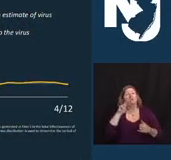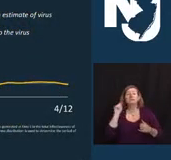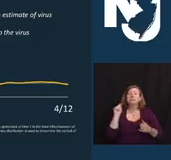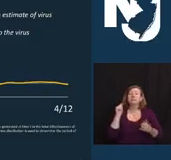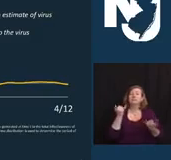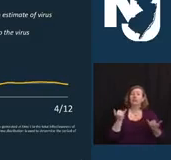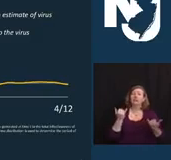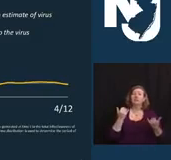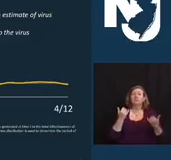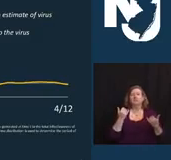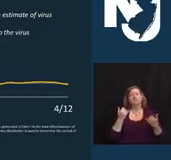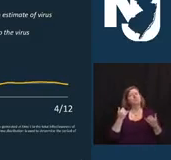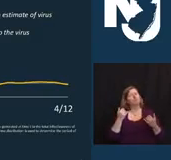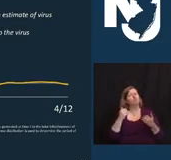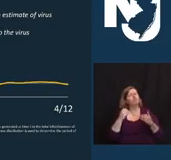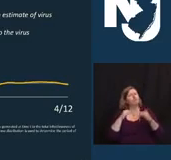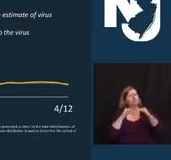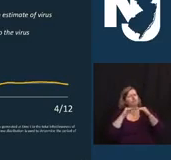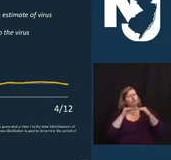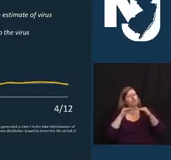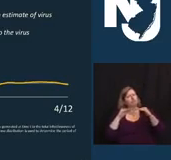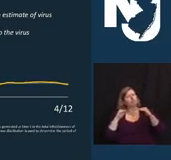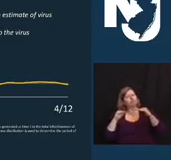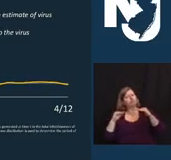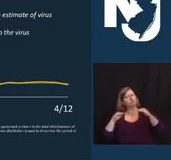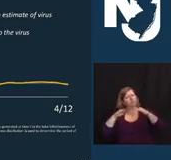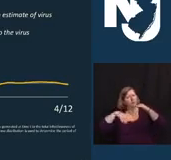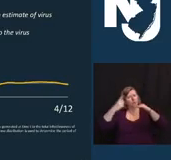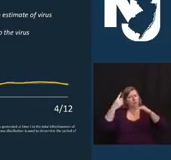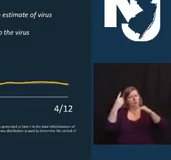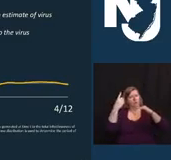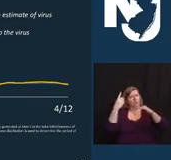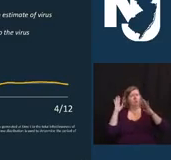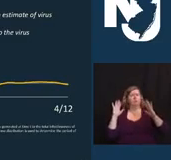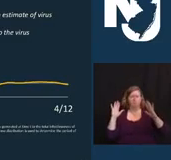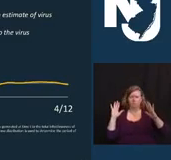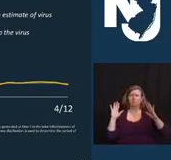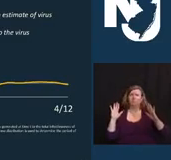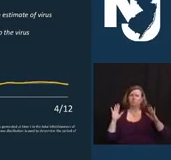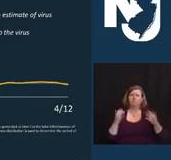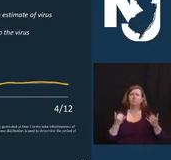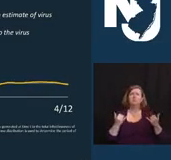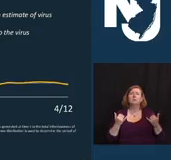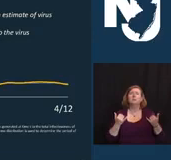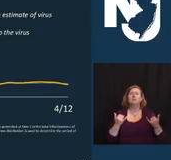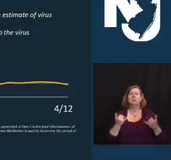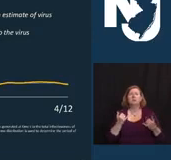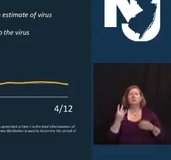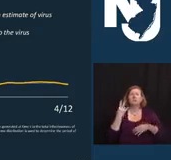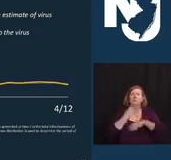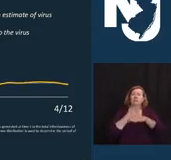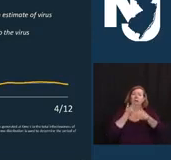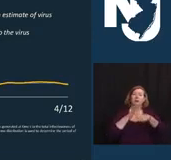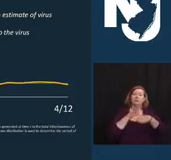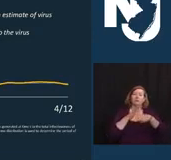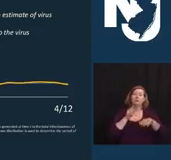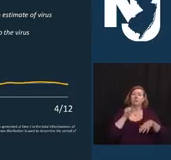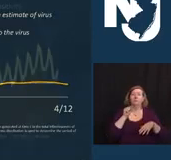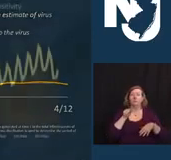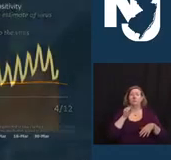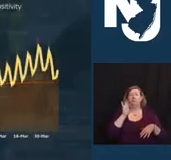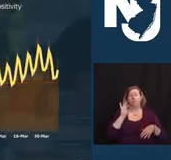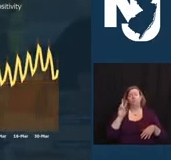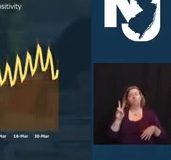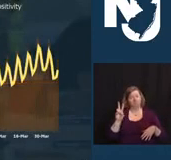trend, Judy, in the right direction, downward. And today it is at a 7-day average of 0.92. The rate